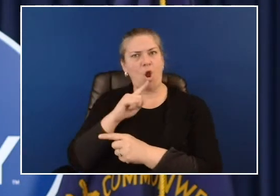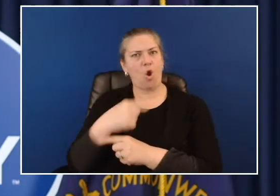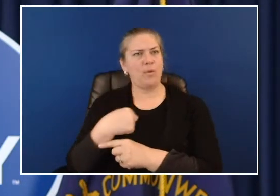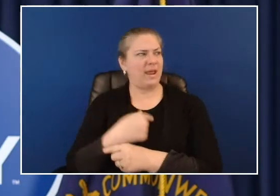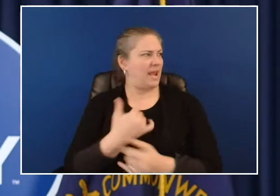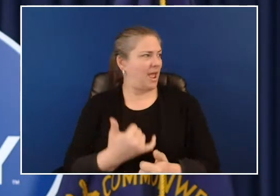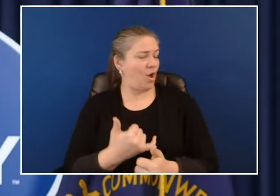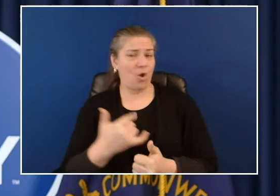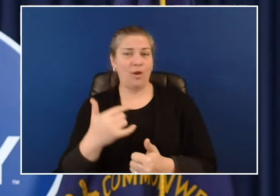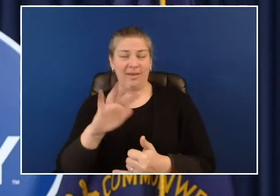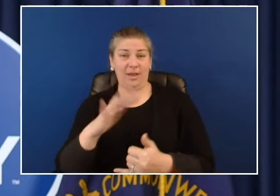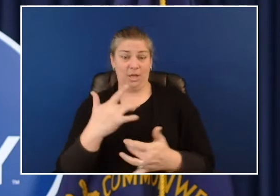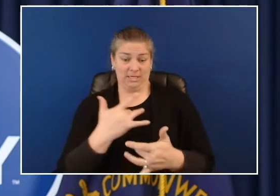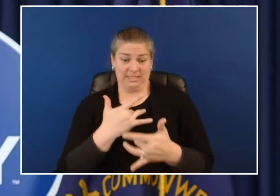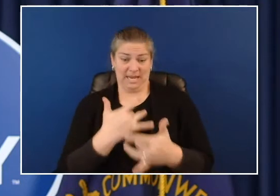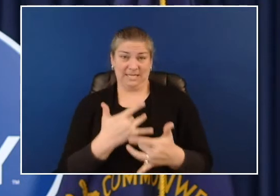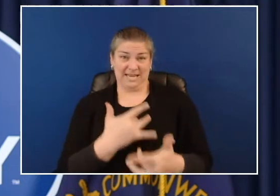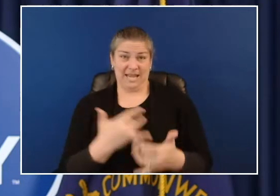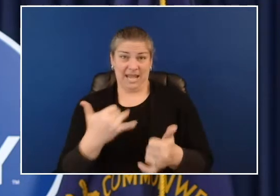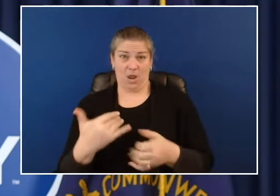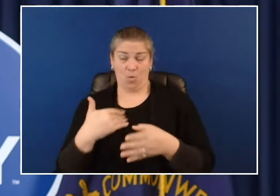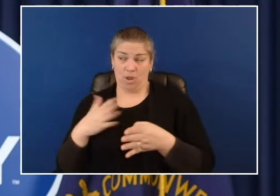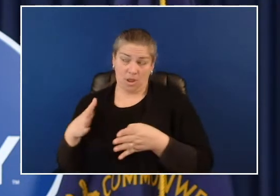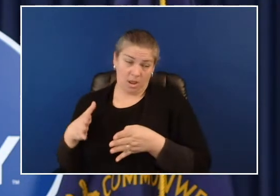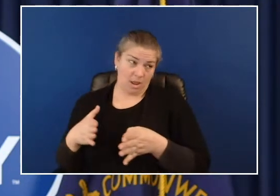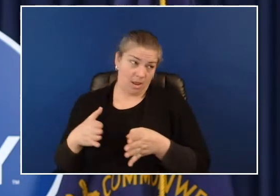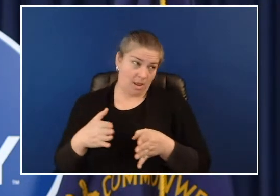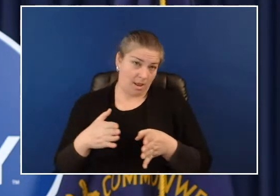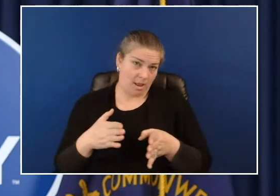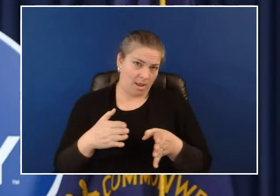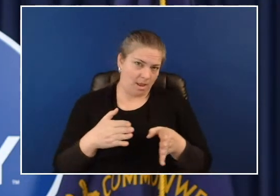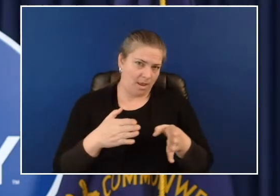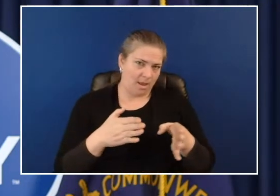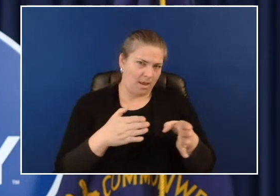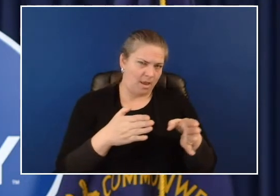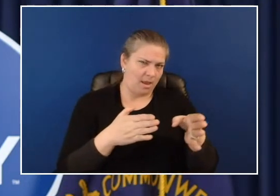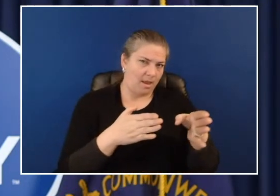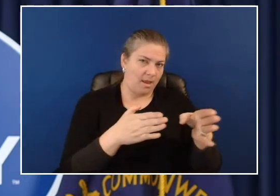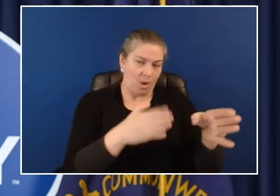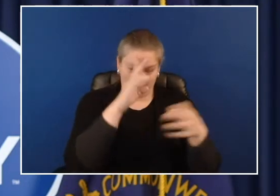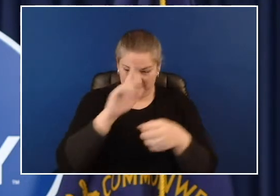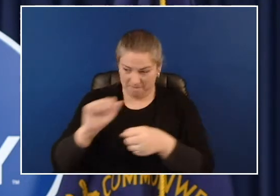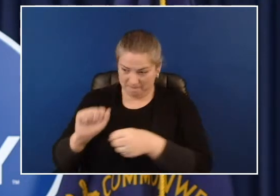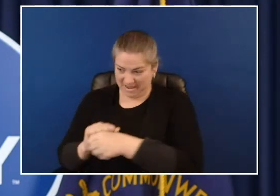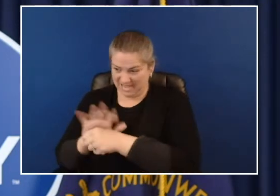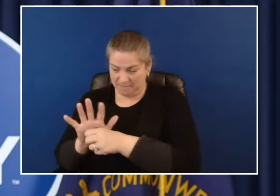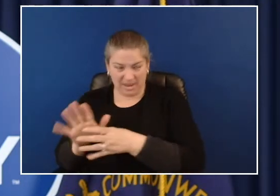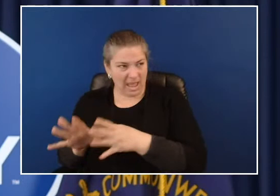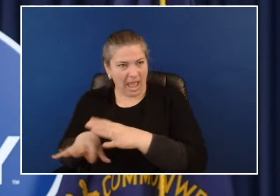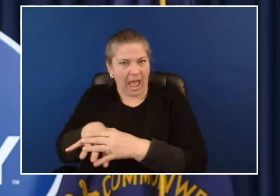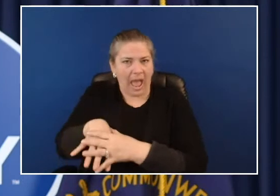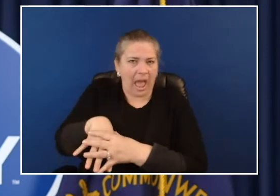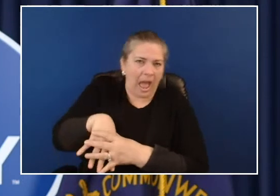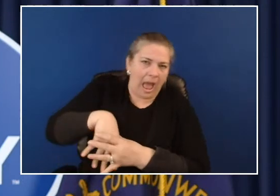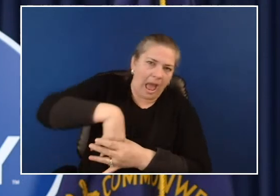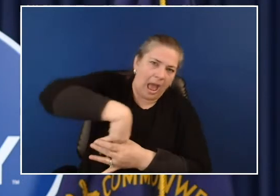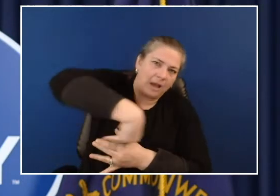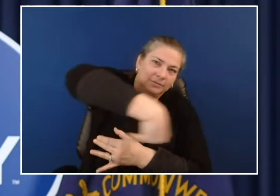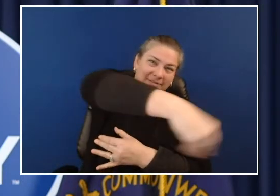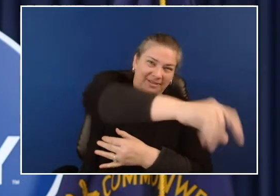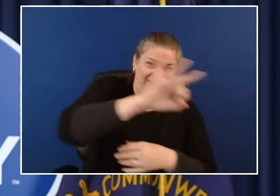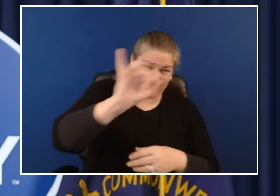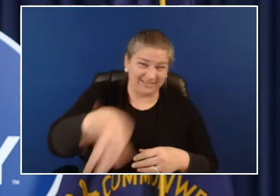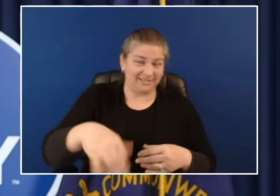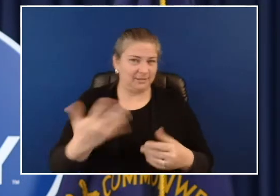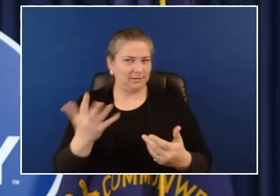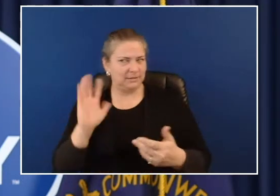moving gives us hope that we are moving from pandemic to endemic. Now, when we were declining from Delta, none